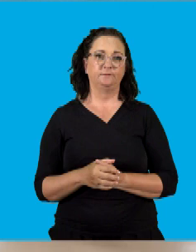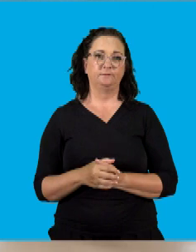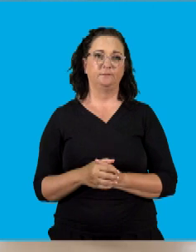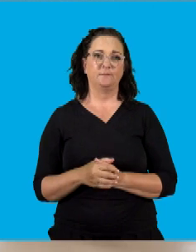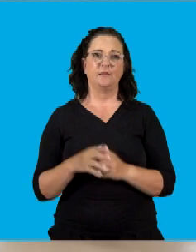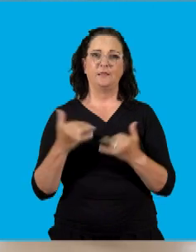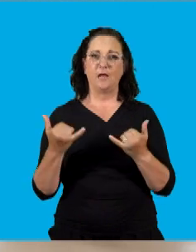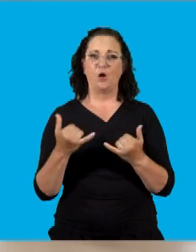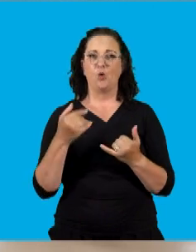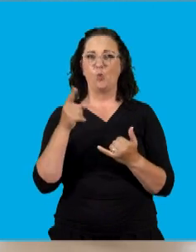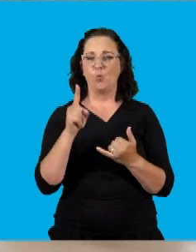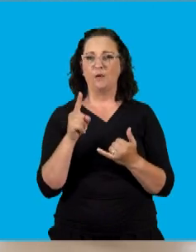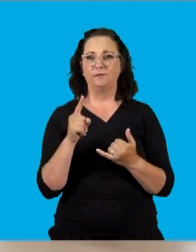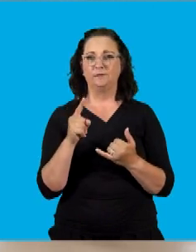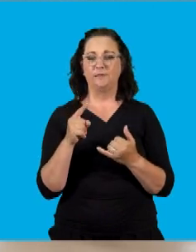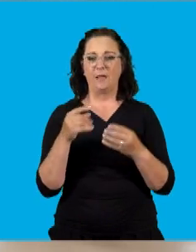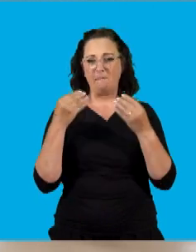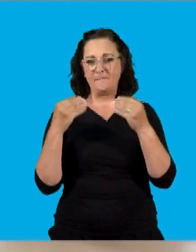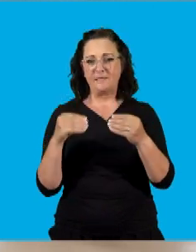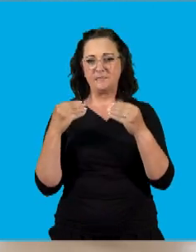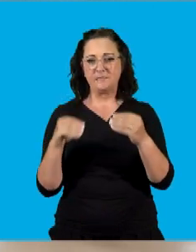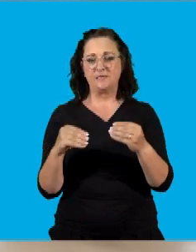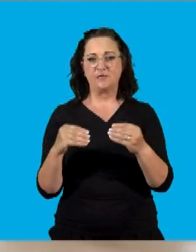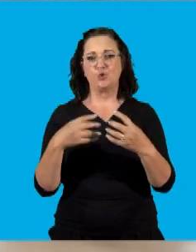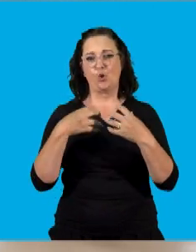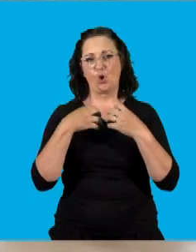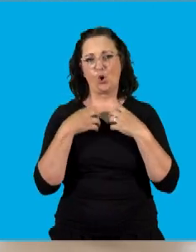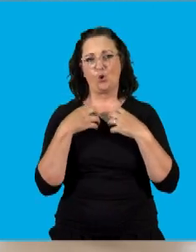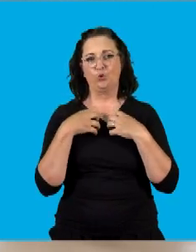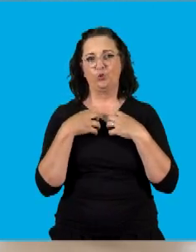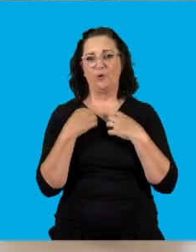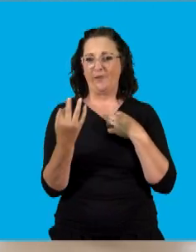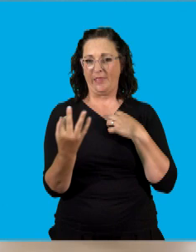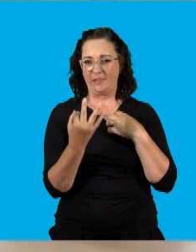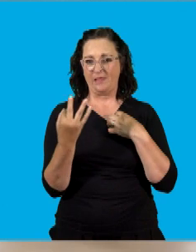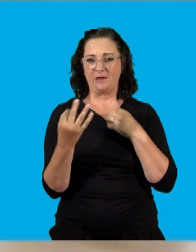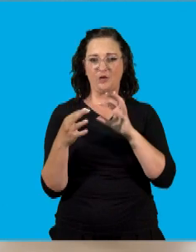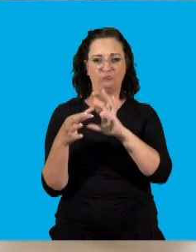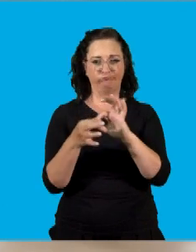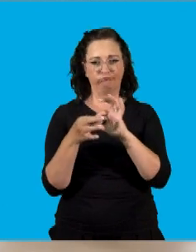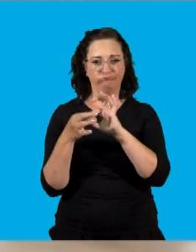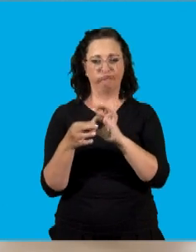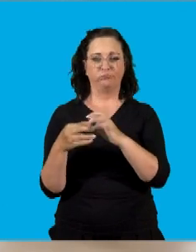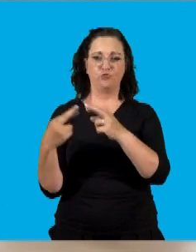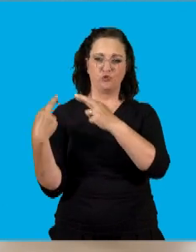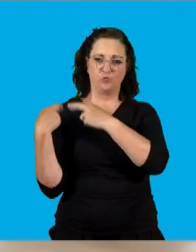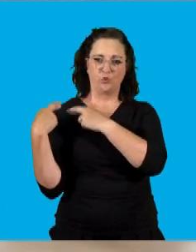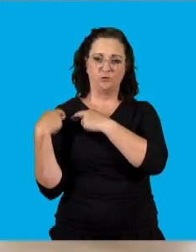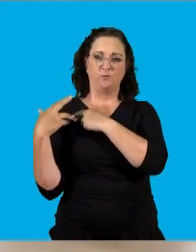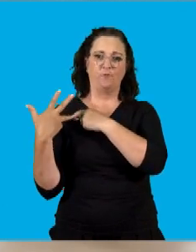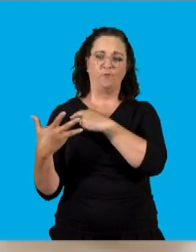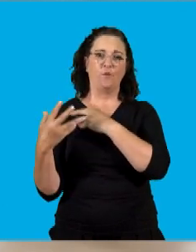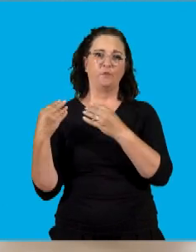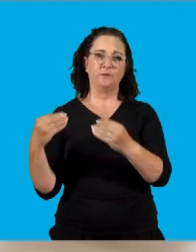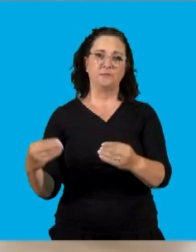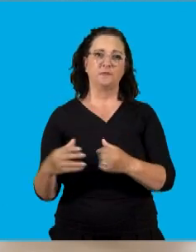says the owners of this particular form of ownership, they are jointly and severally liable for the debts